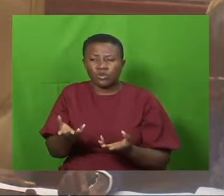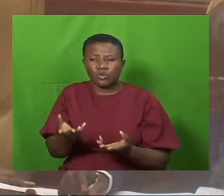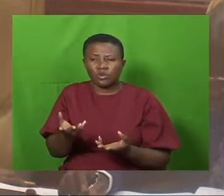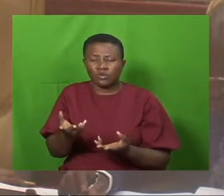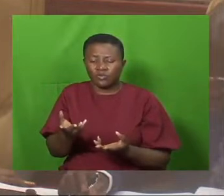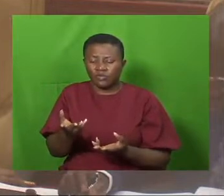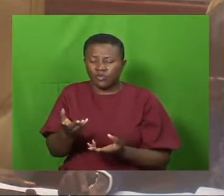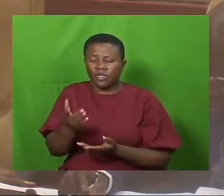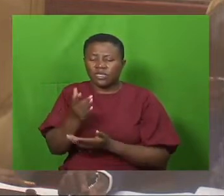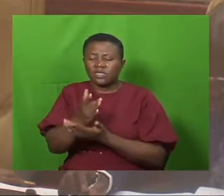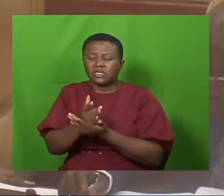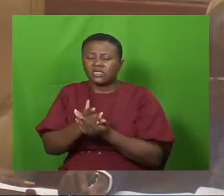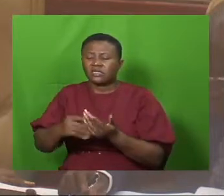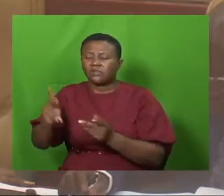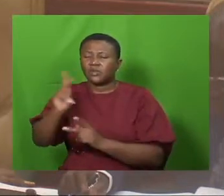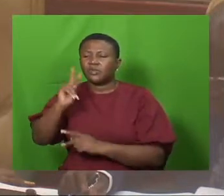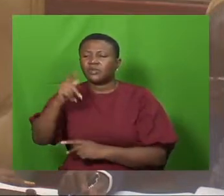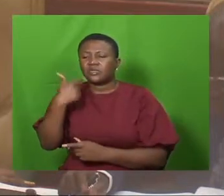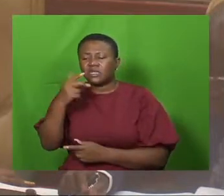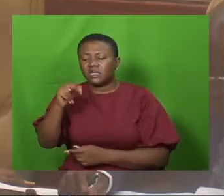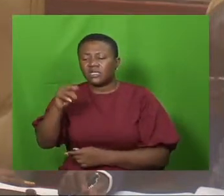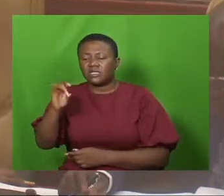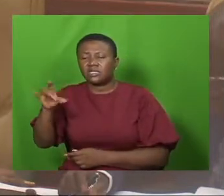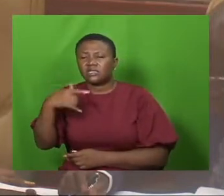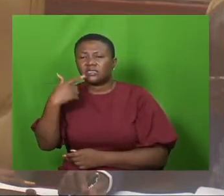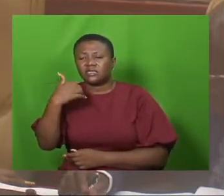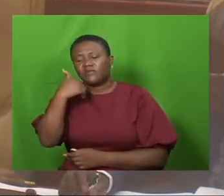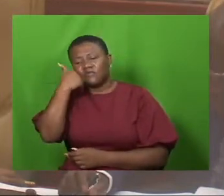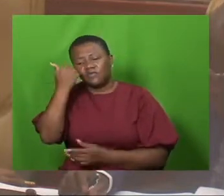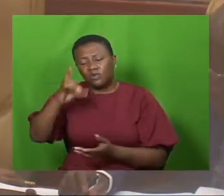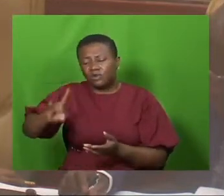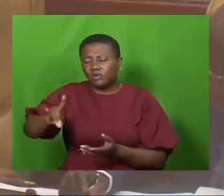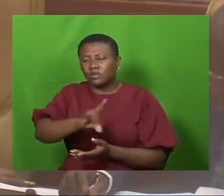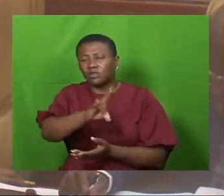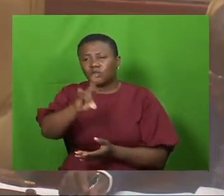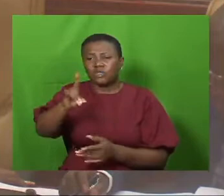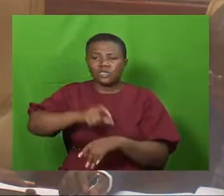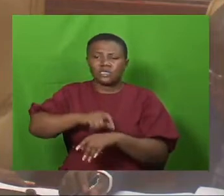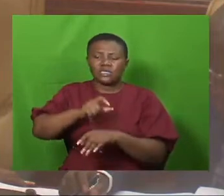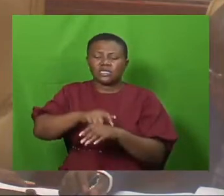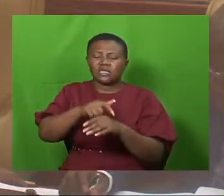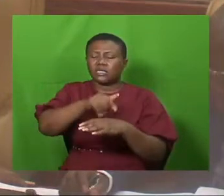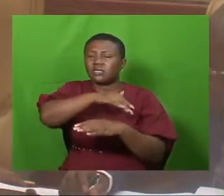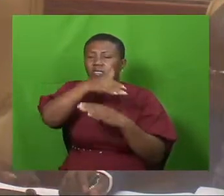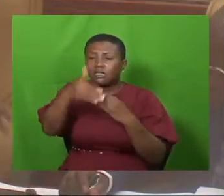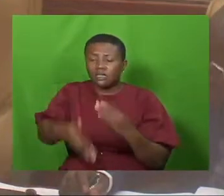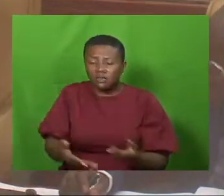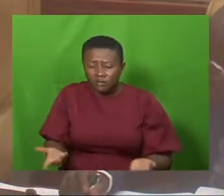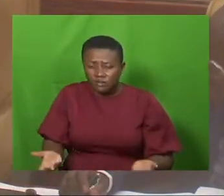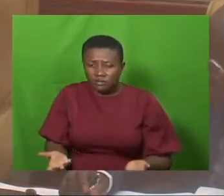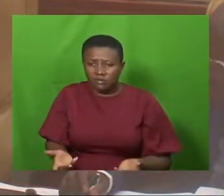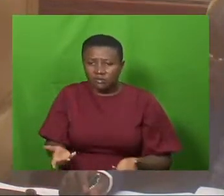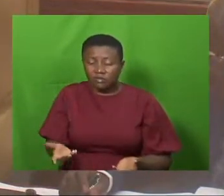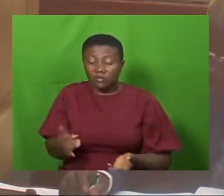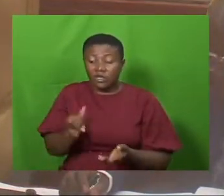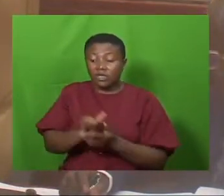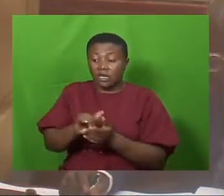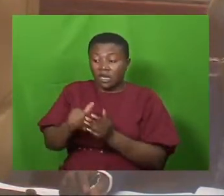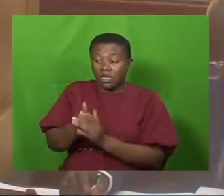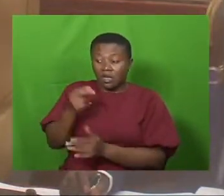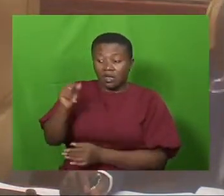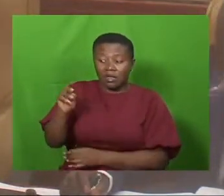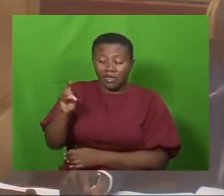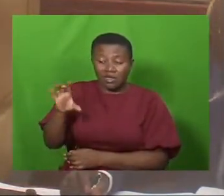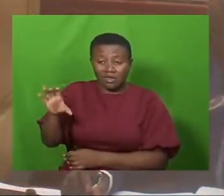spy on the women's breasts in this country. That is how they understood this